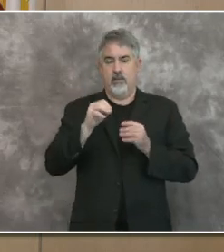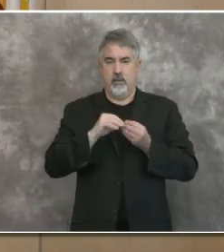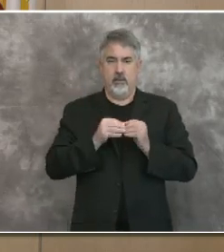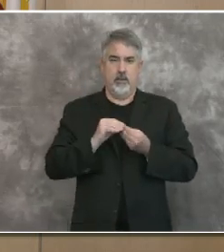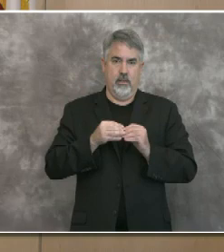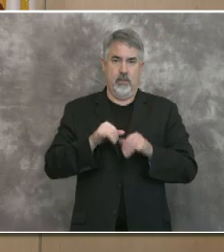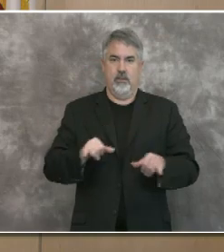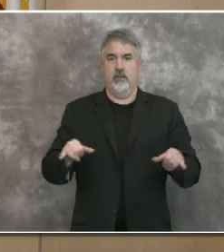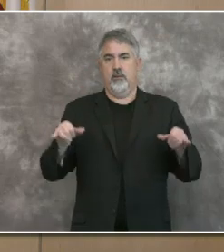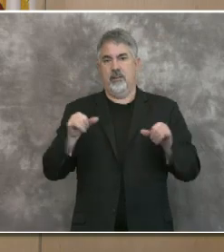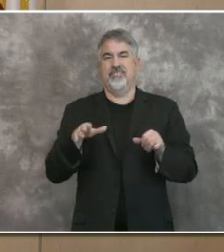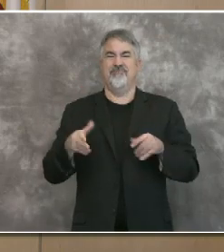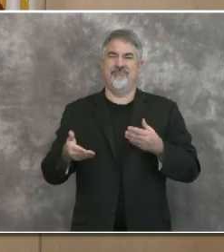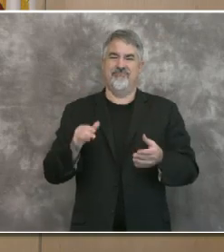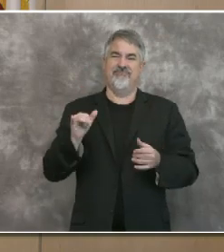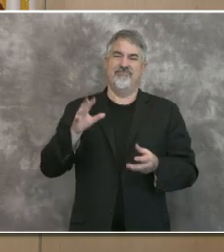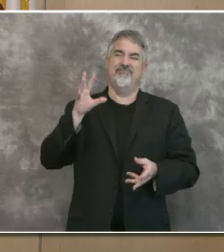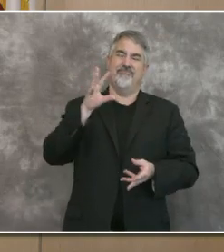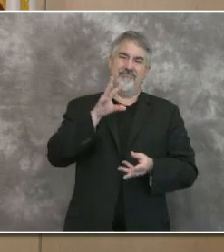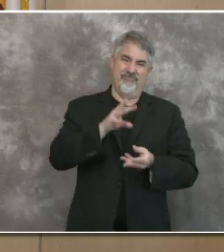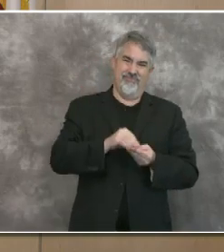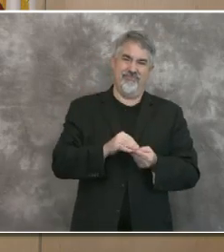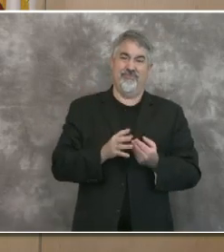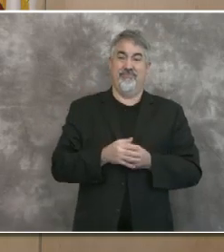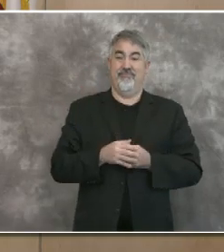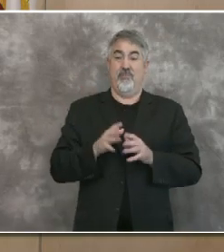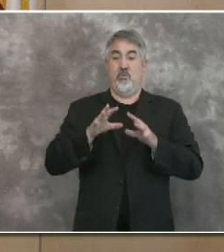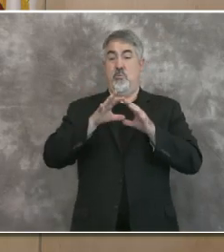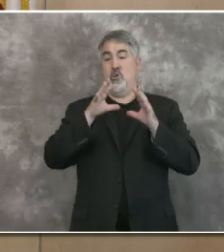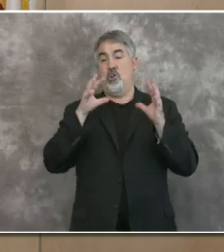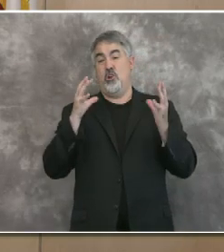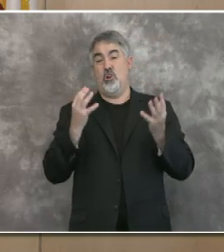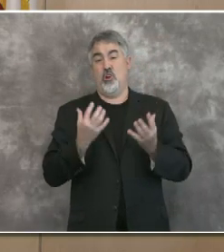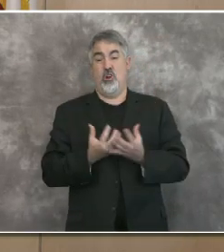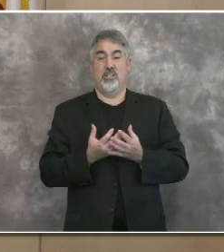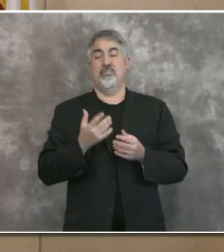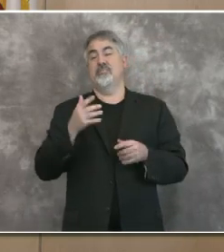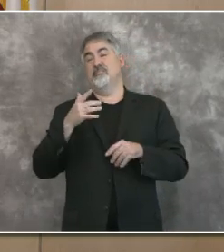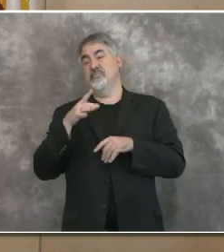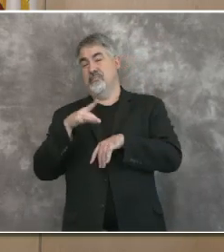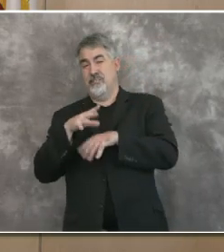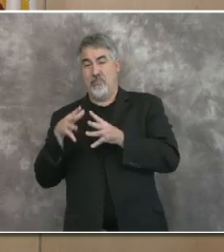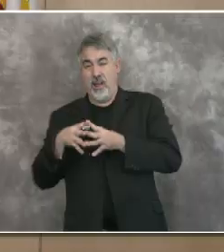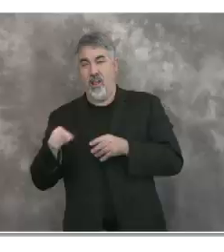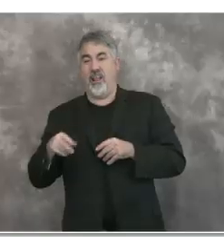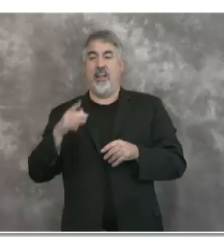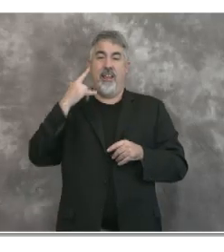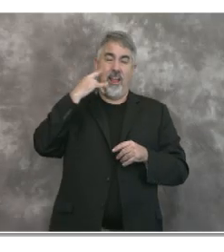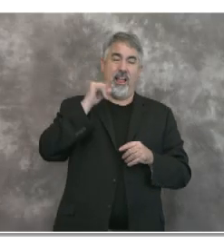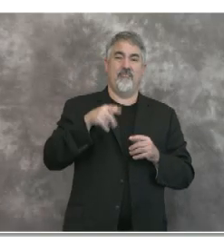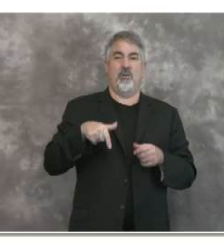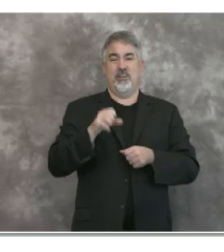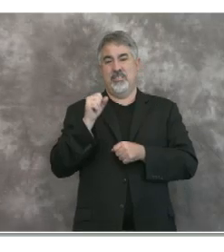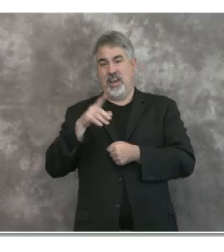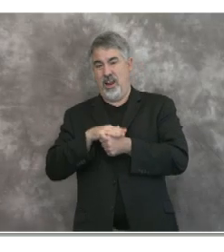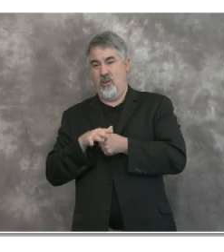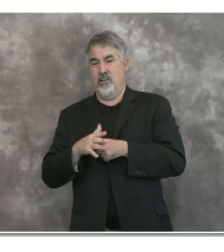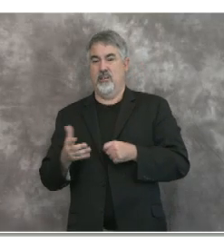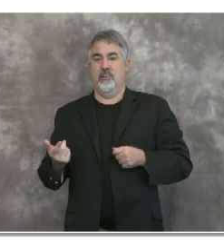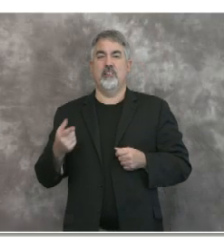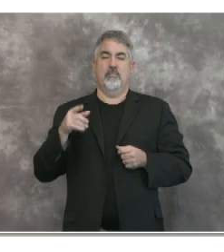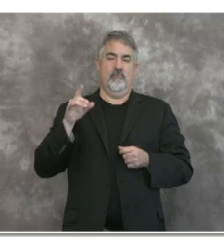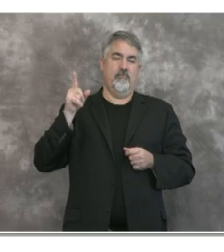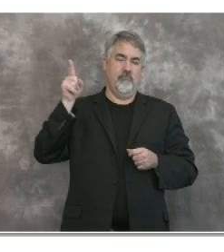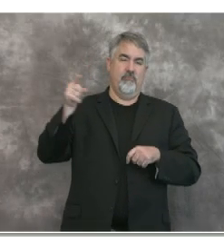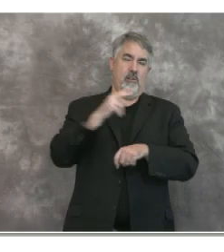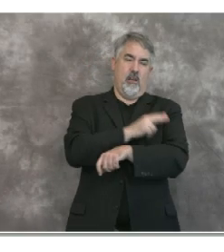today includes the global, national, and state statistics based on data from the Johns Hopkins